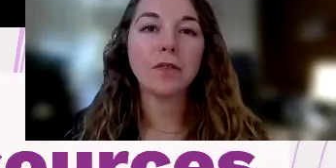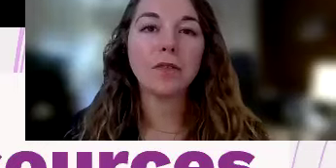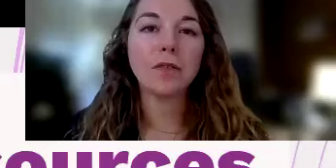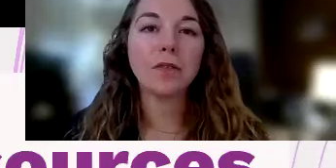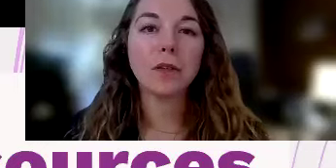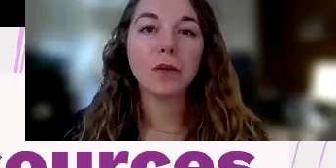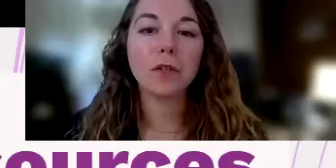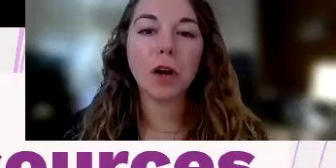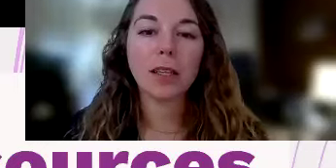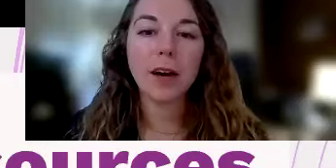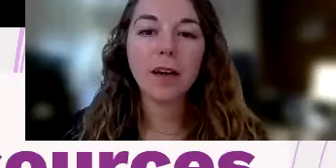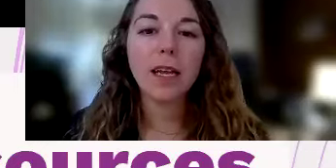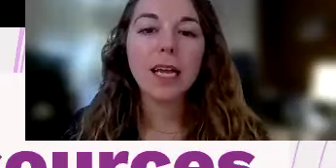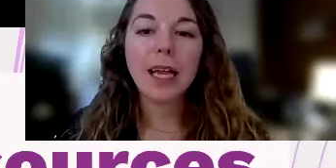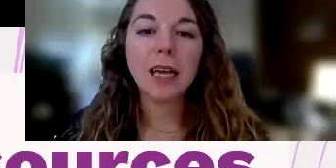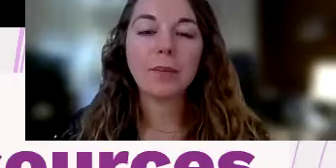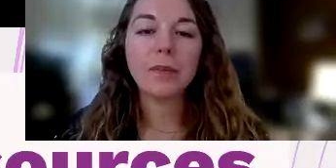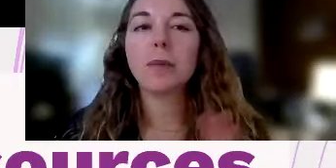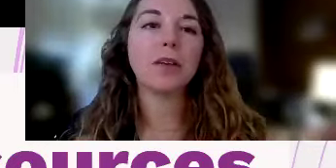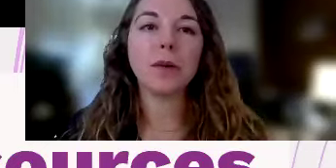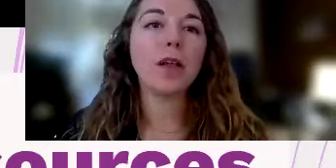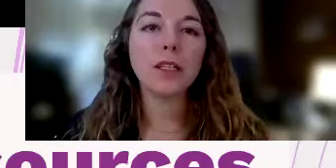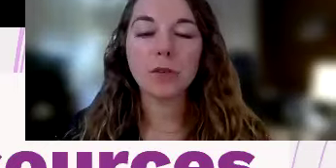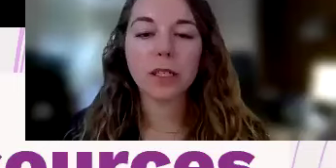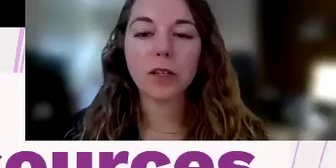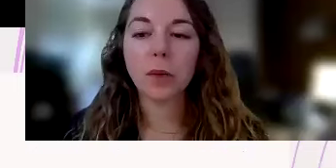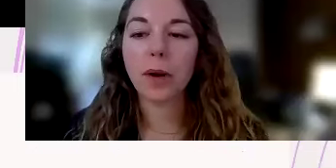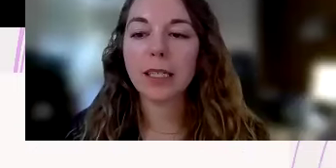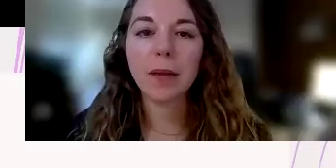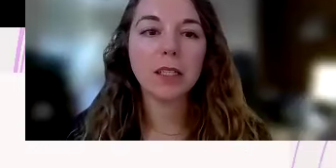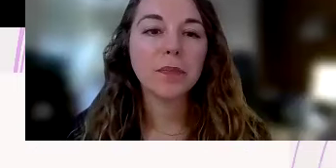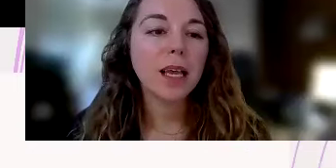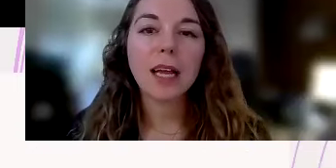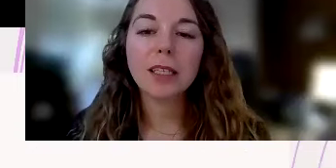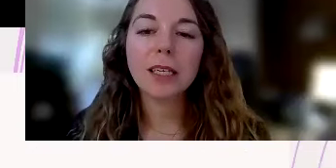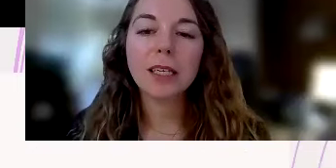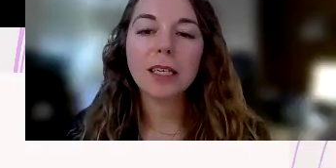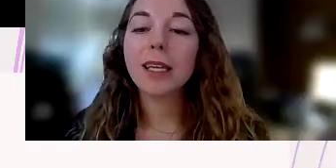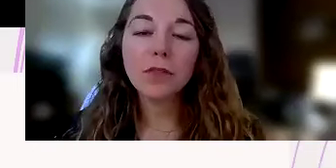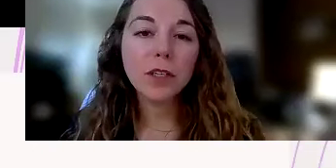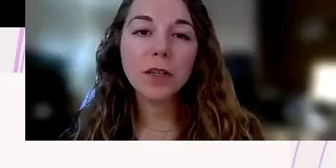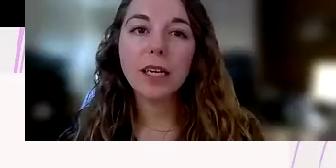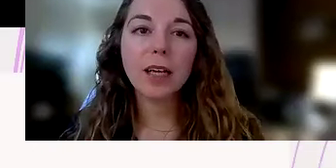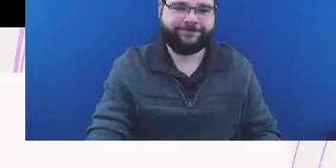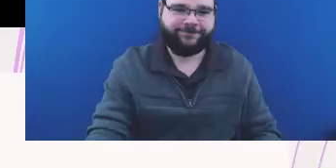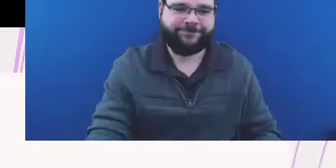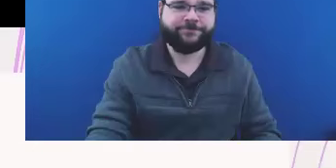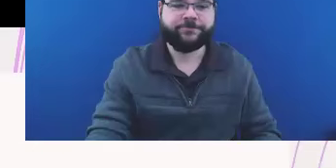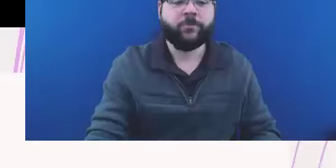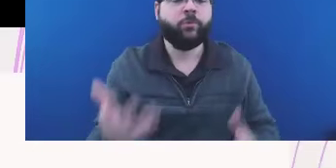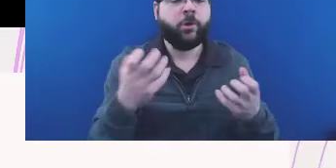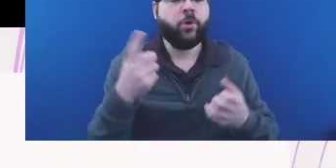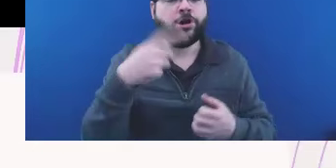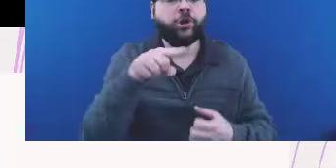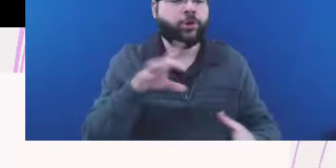other ways to increase your awareness and knowledge. And then I think on the next slide, we'd love for you to connect